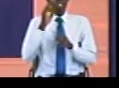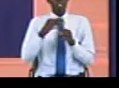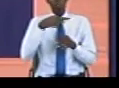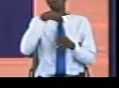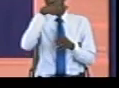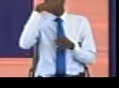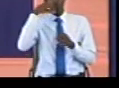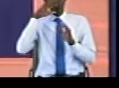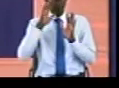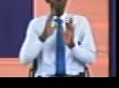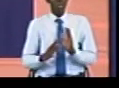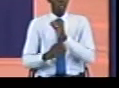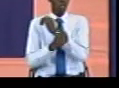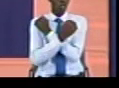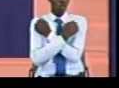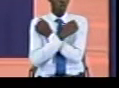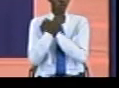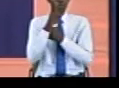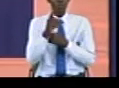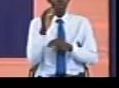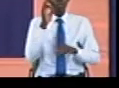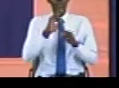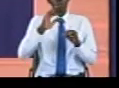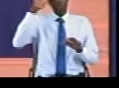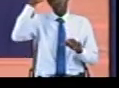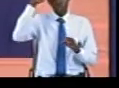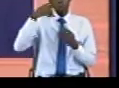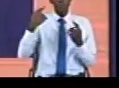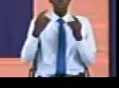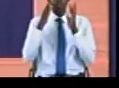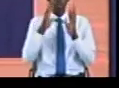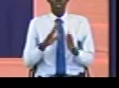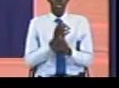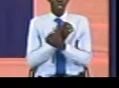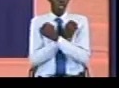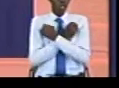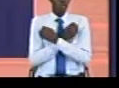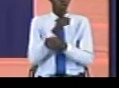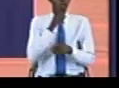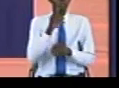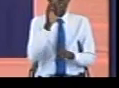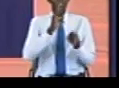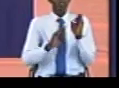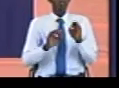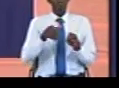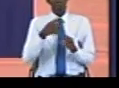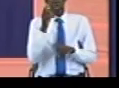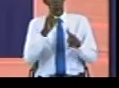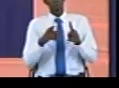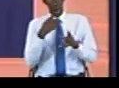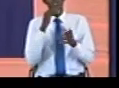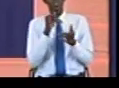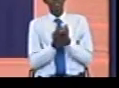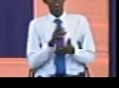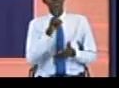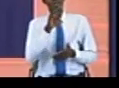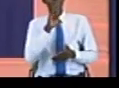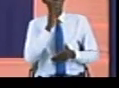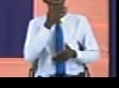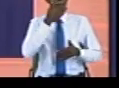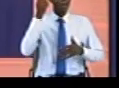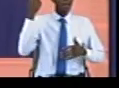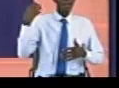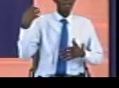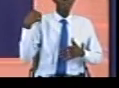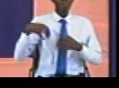people that are reprobates, if they love you, if all the people are saying, hey, hey, yeah, master, you are this and that, and they